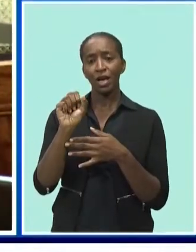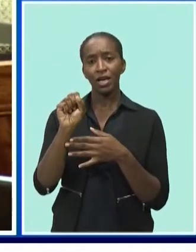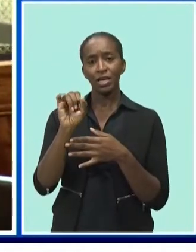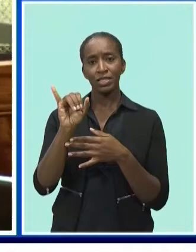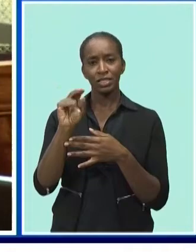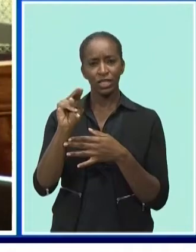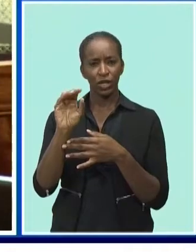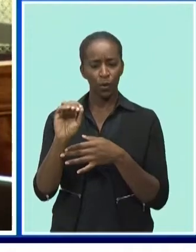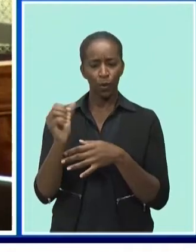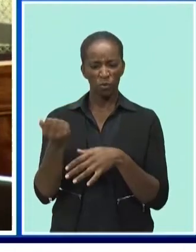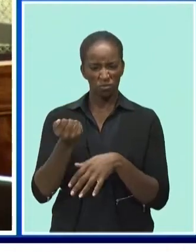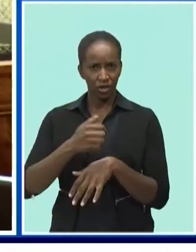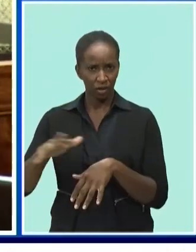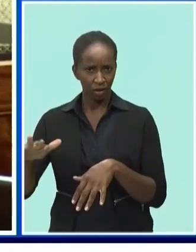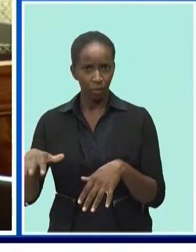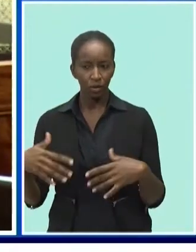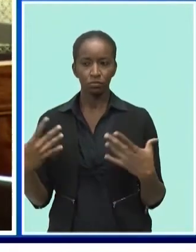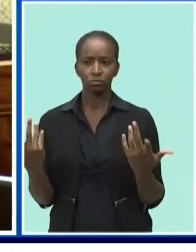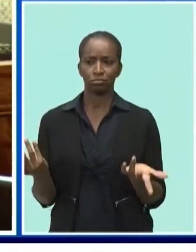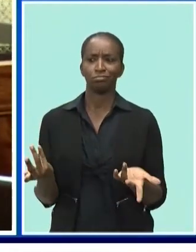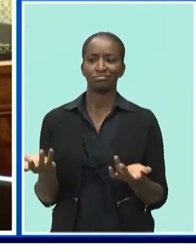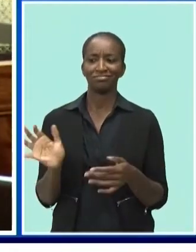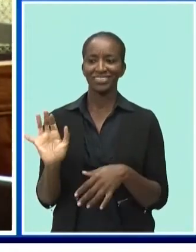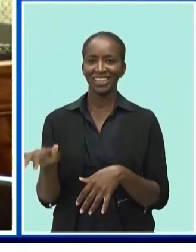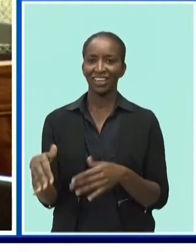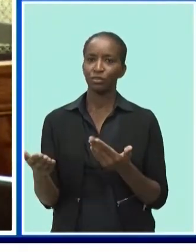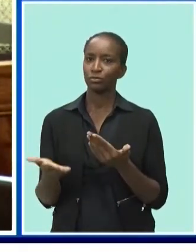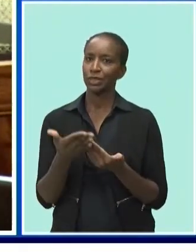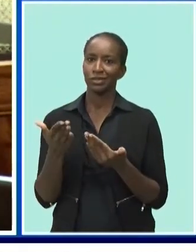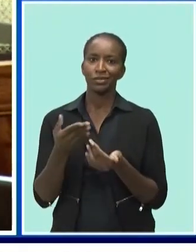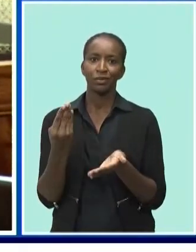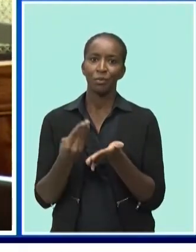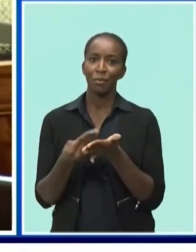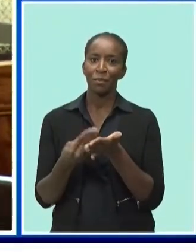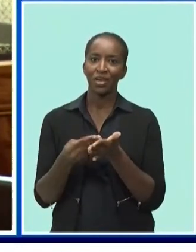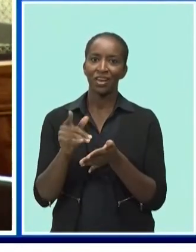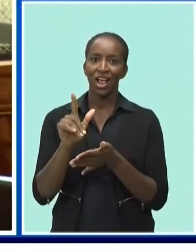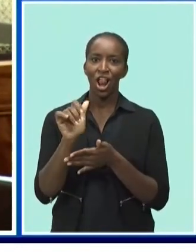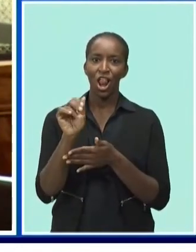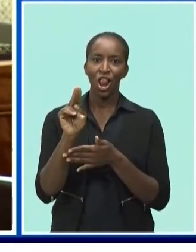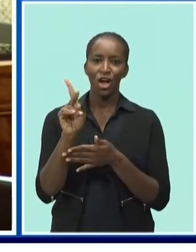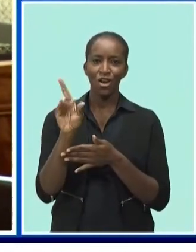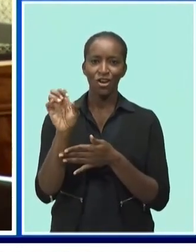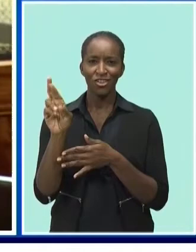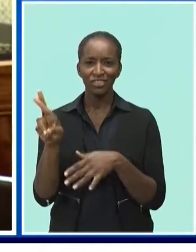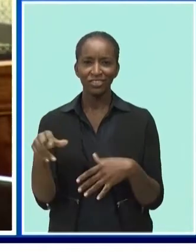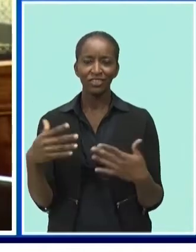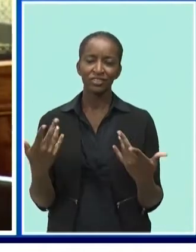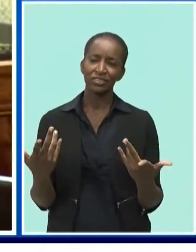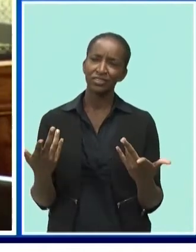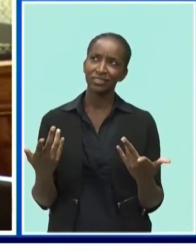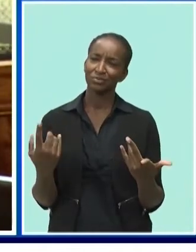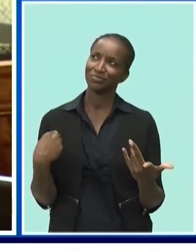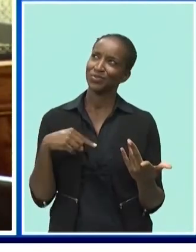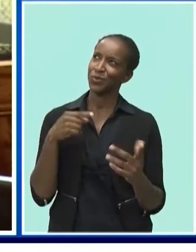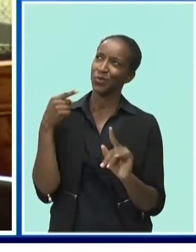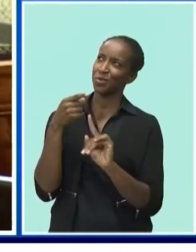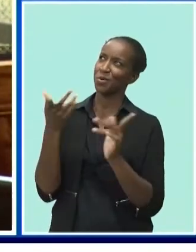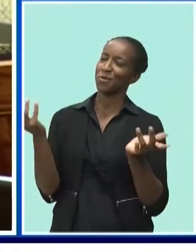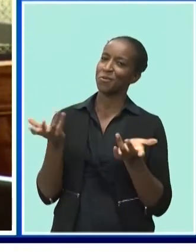a conduit for money laundering. So I'm just wondering if we're working with a double-edged sword